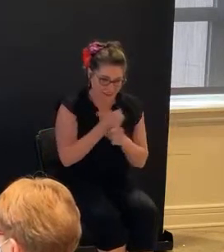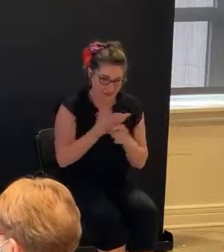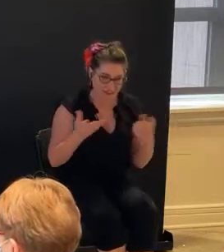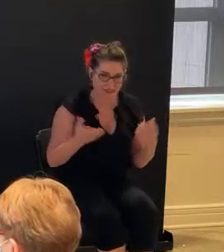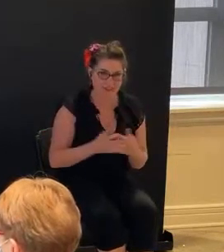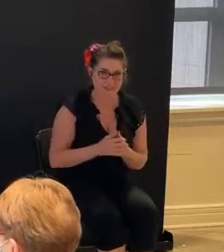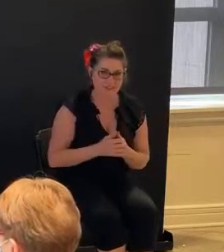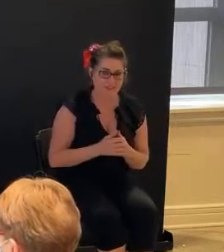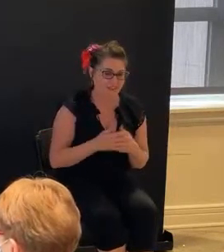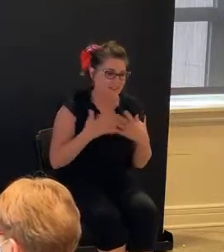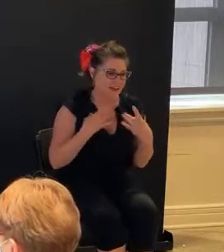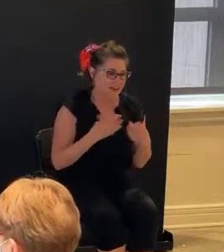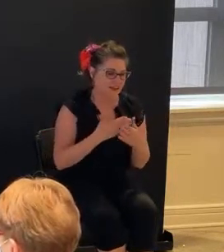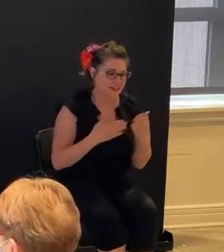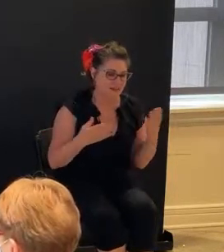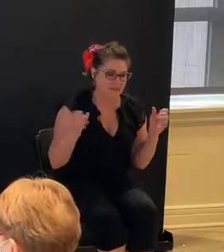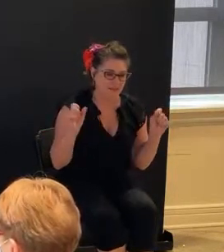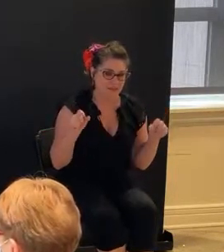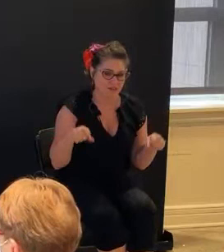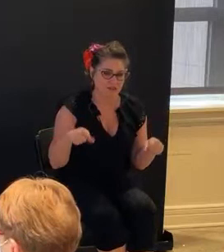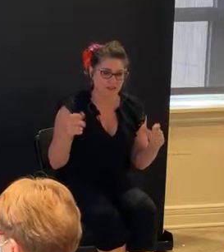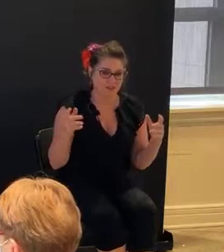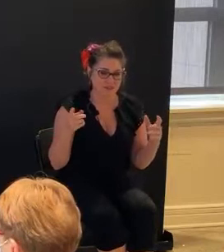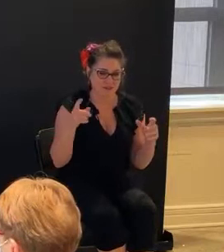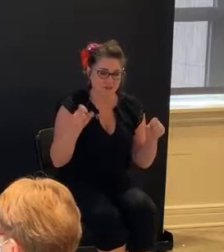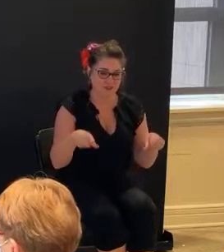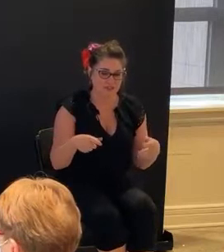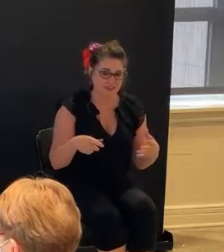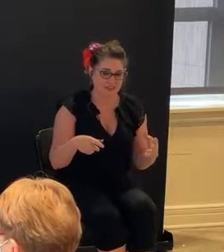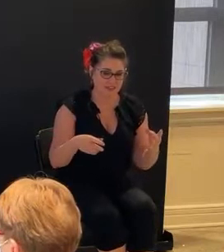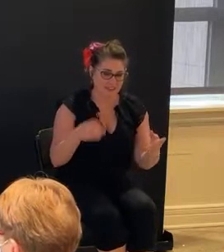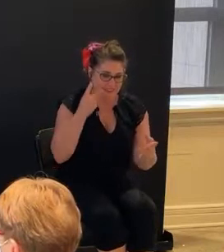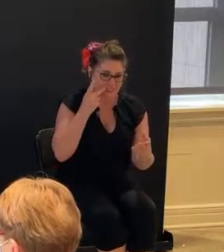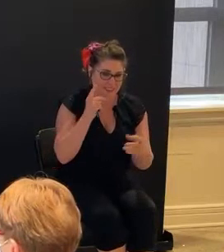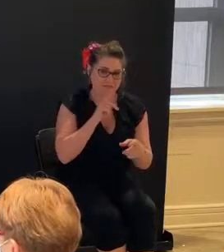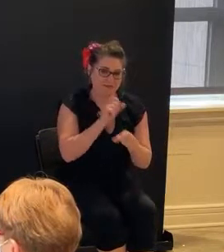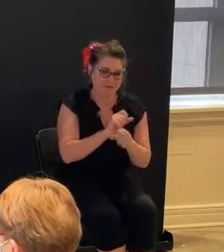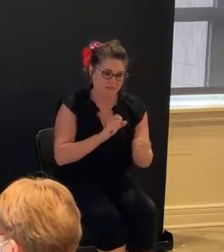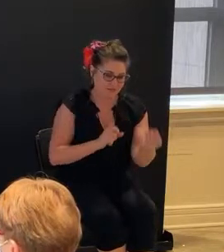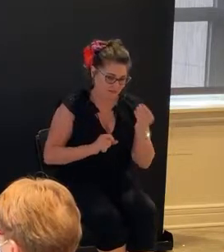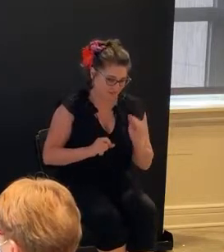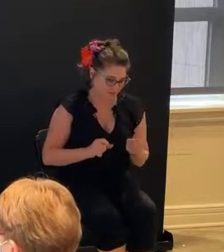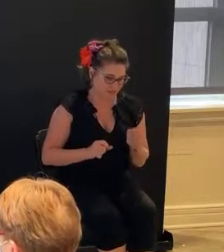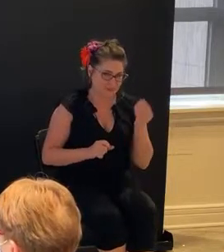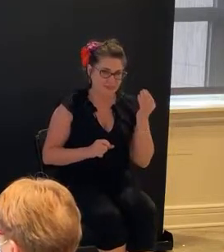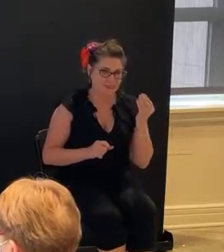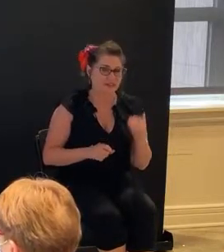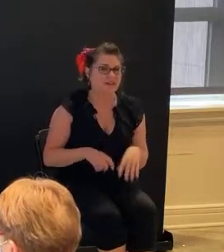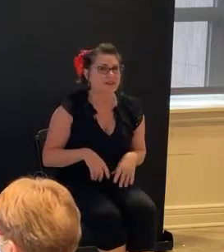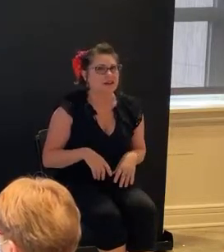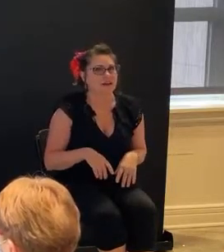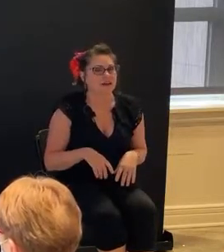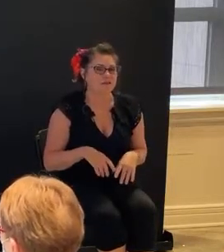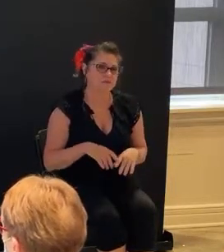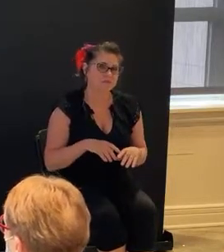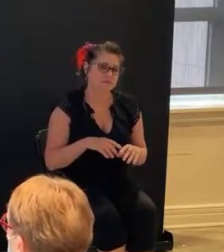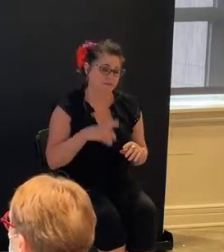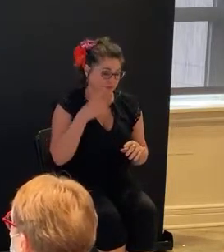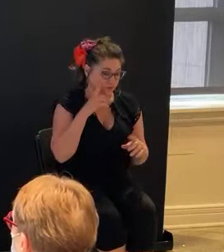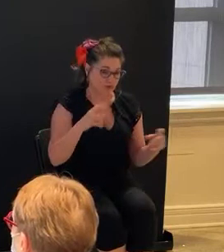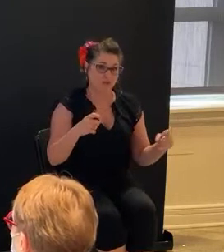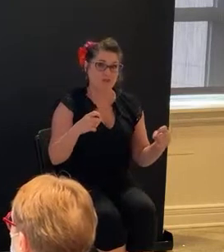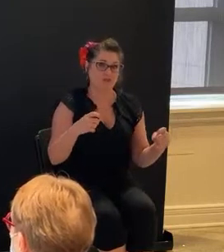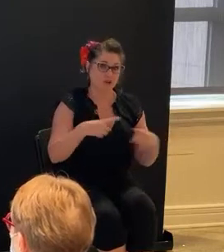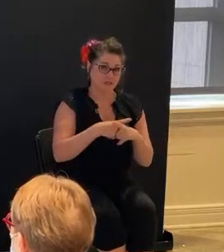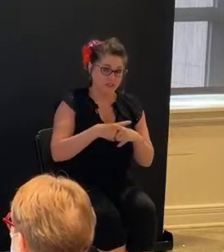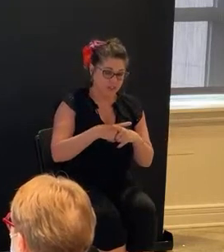something that you can, a concept that you can kind of take and turn over in your hands. As for those, the conflict of, you know, how